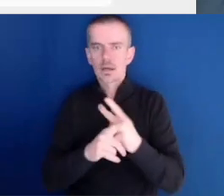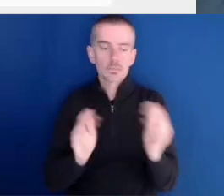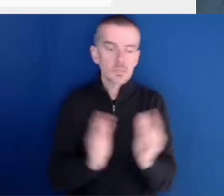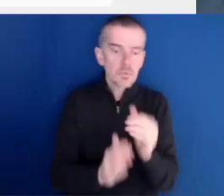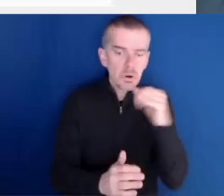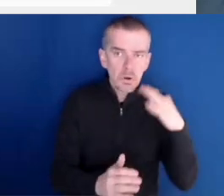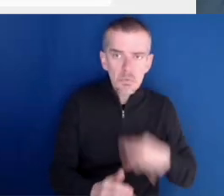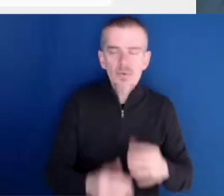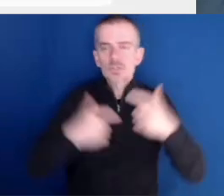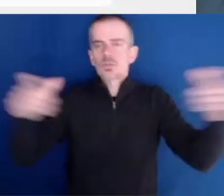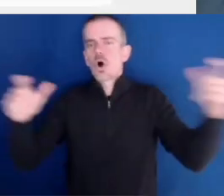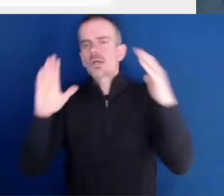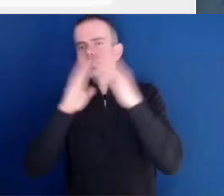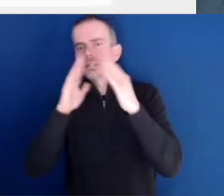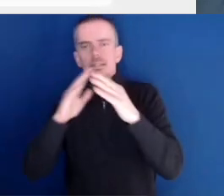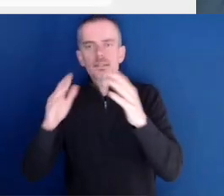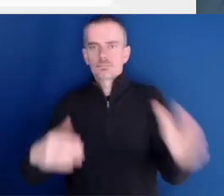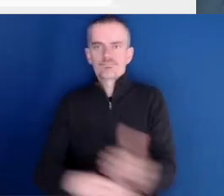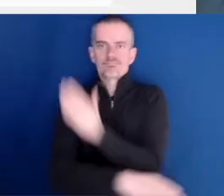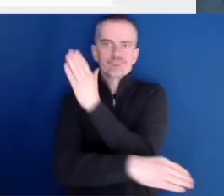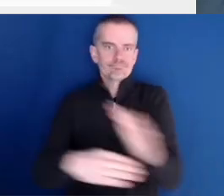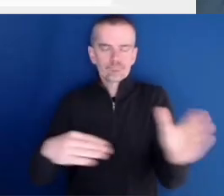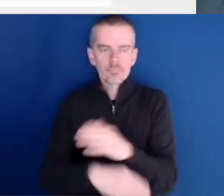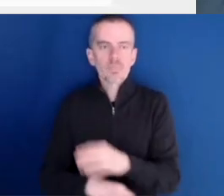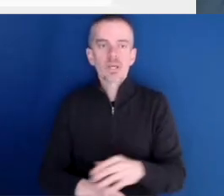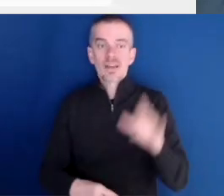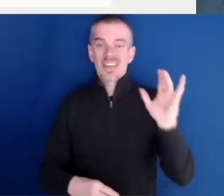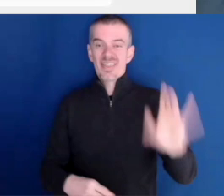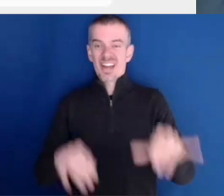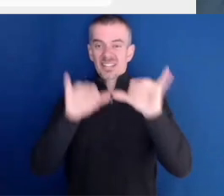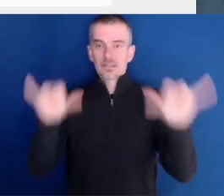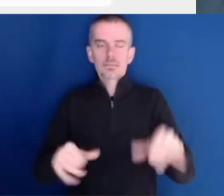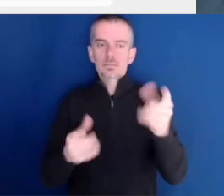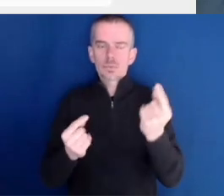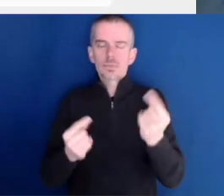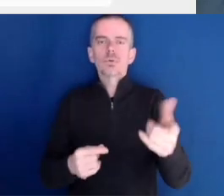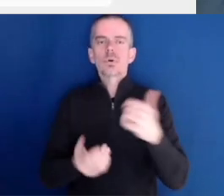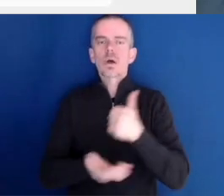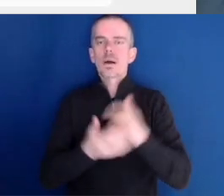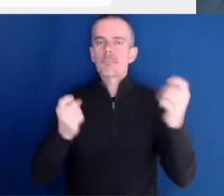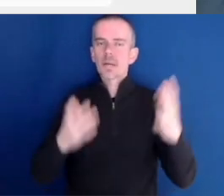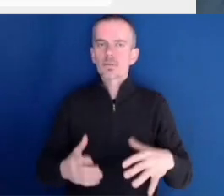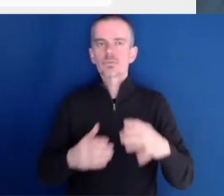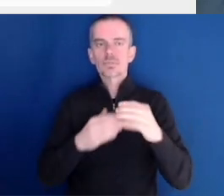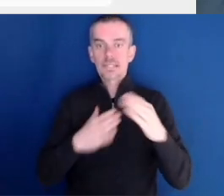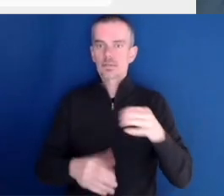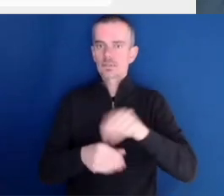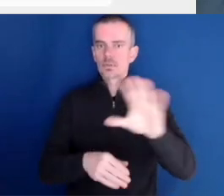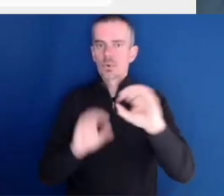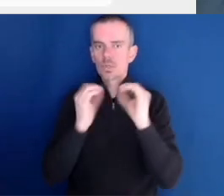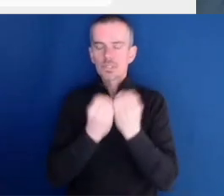nonprofits, large municipalities, everything in between. And basically what this framework is going to do is going to help managers, leadership within your